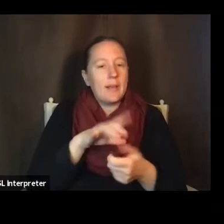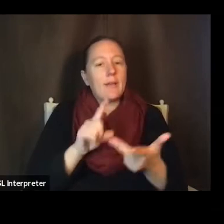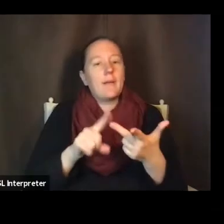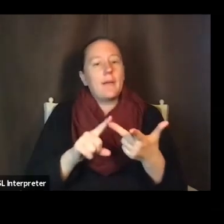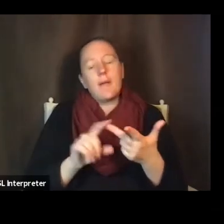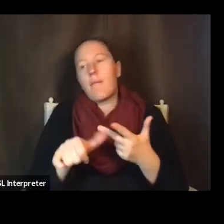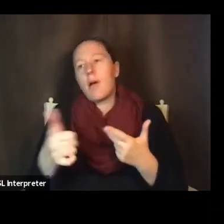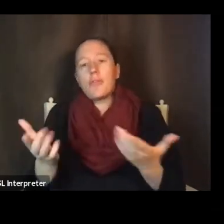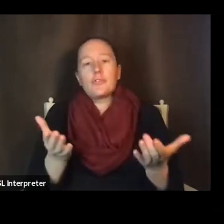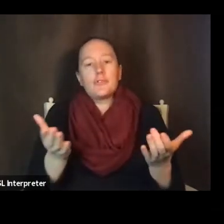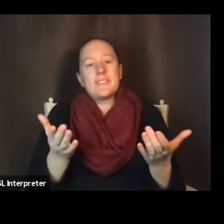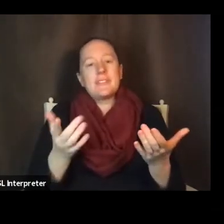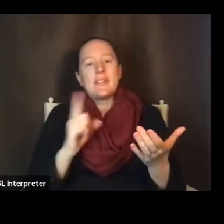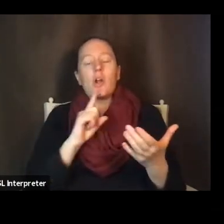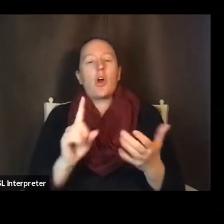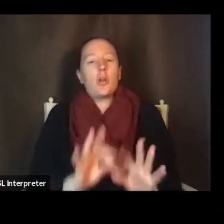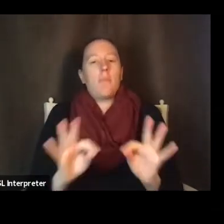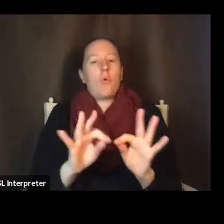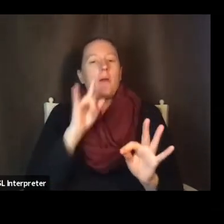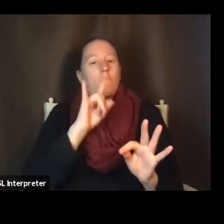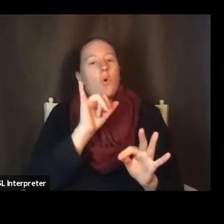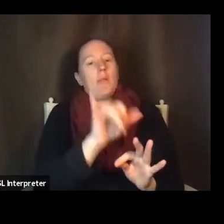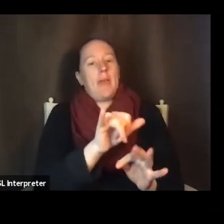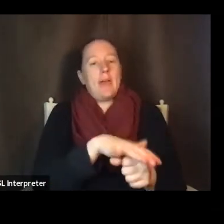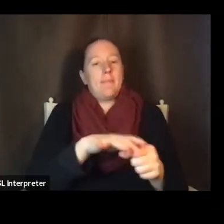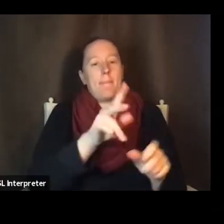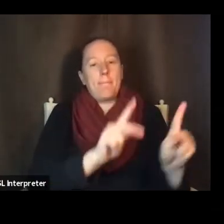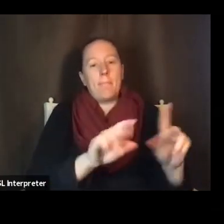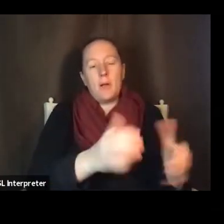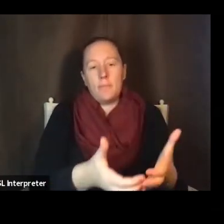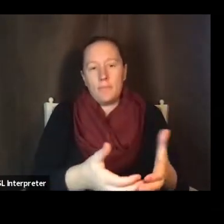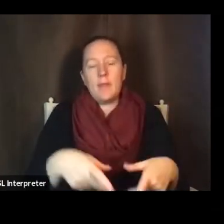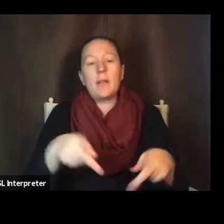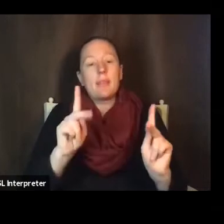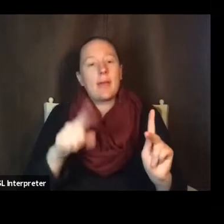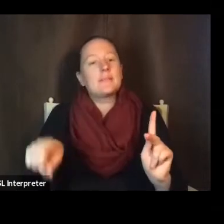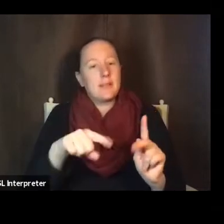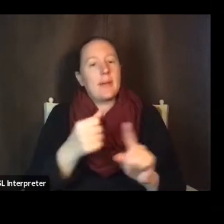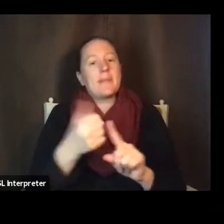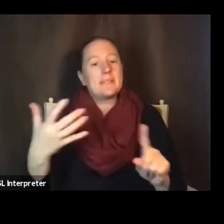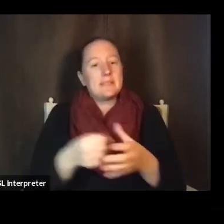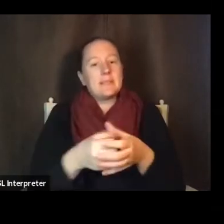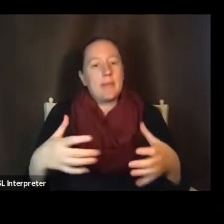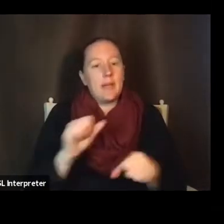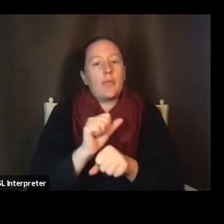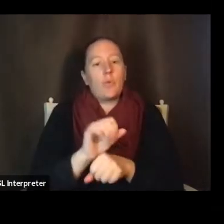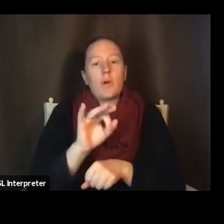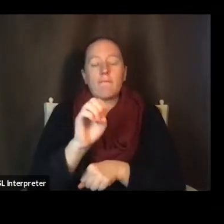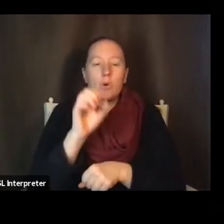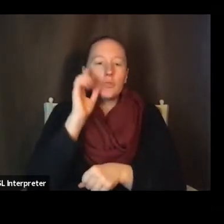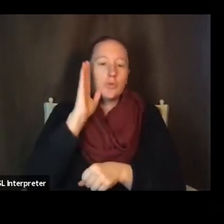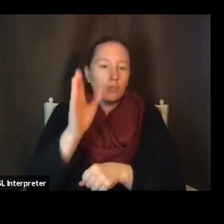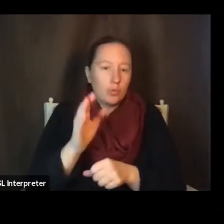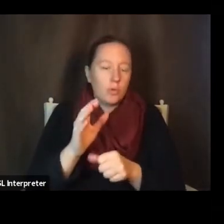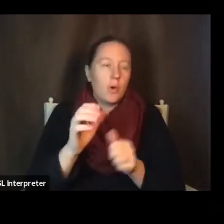that there are challenges with access to care, and leverages them to expand the workforce with supervision and training from the licensed